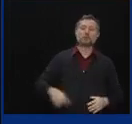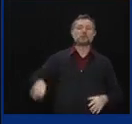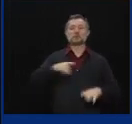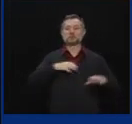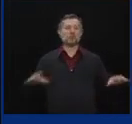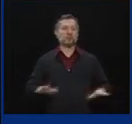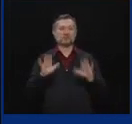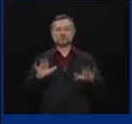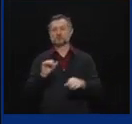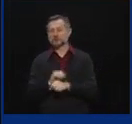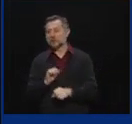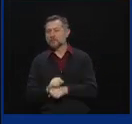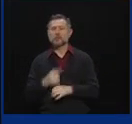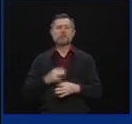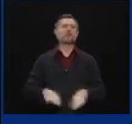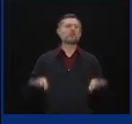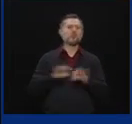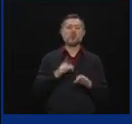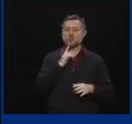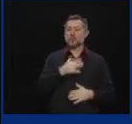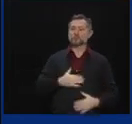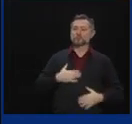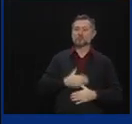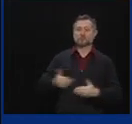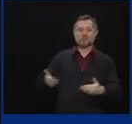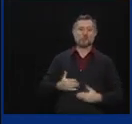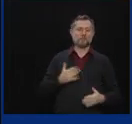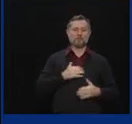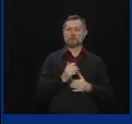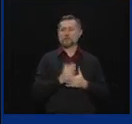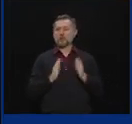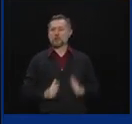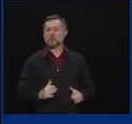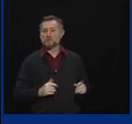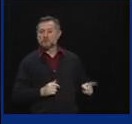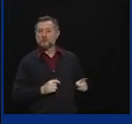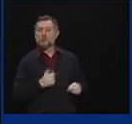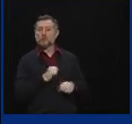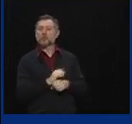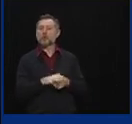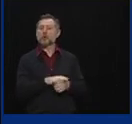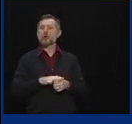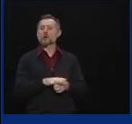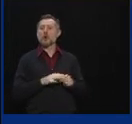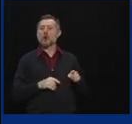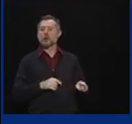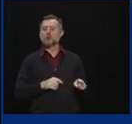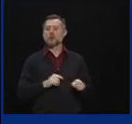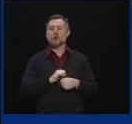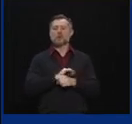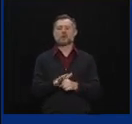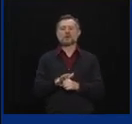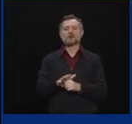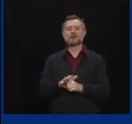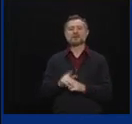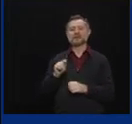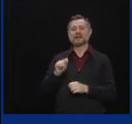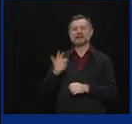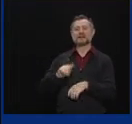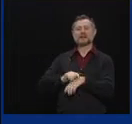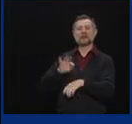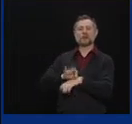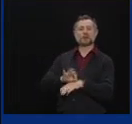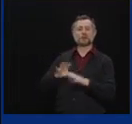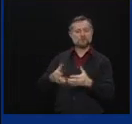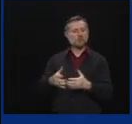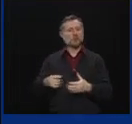matter. And it's my pleasure to introduce my partner with the local COVID-19 task force, and someone who worked very hard